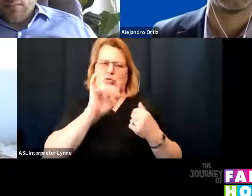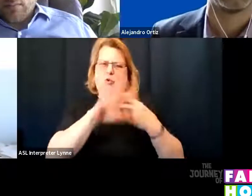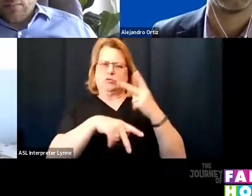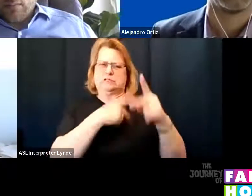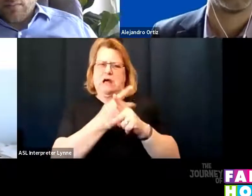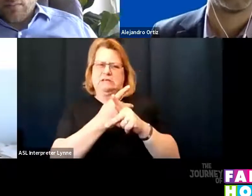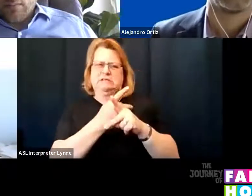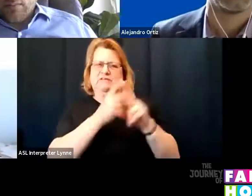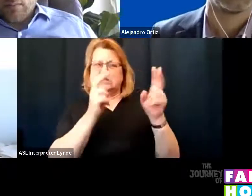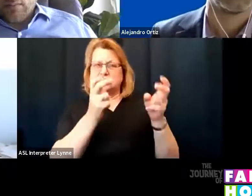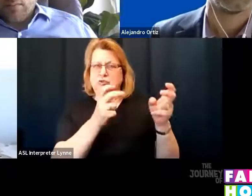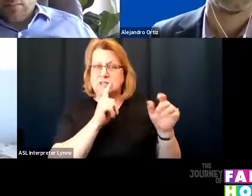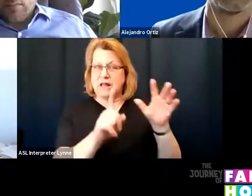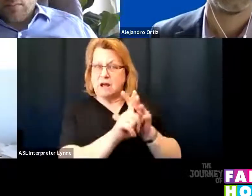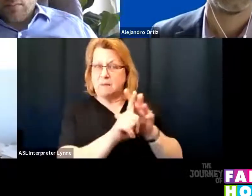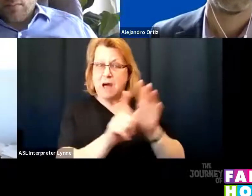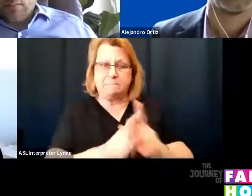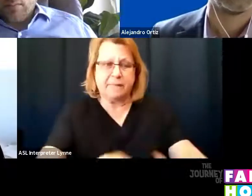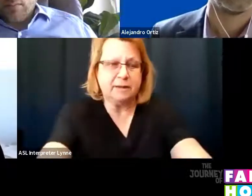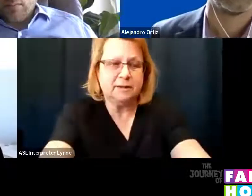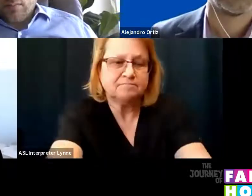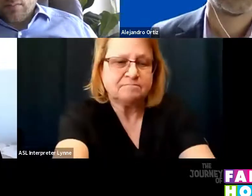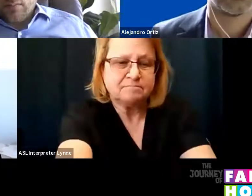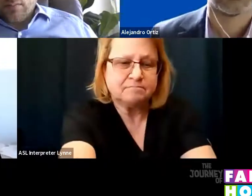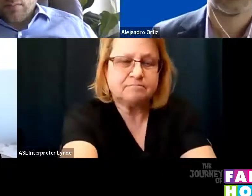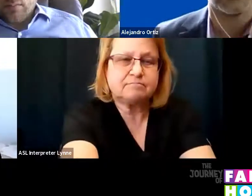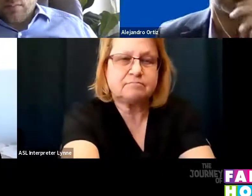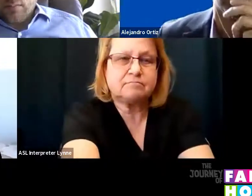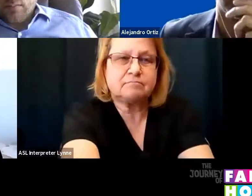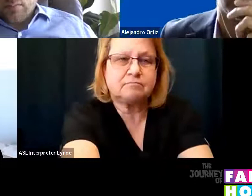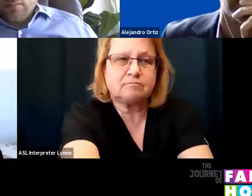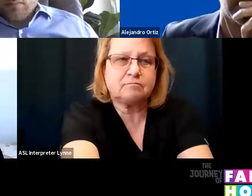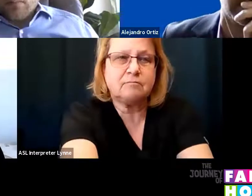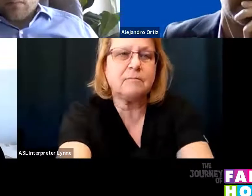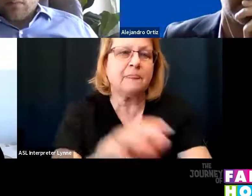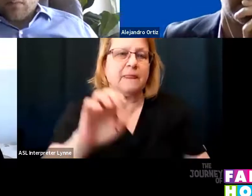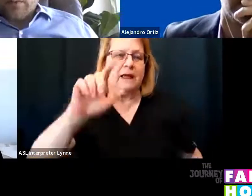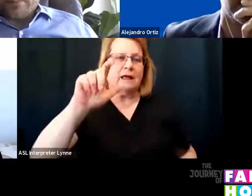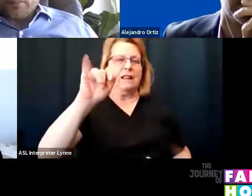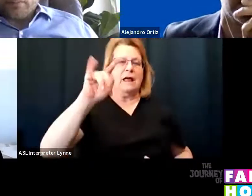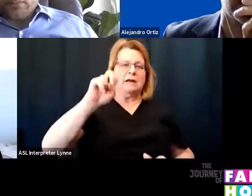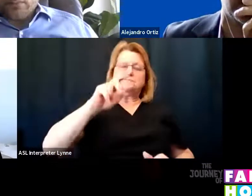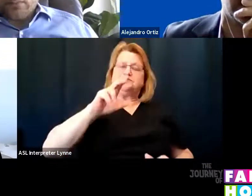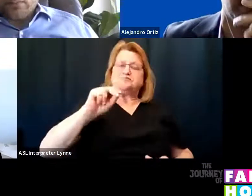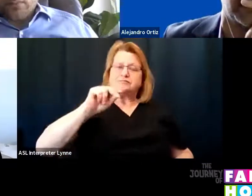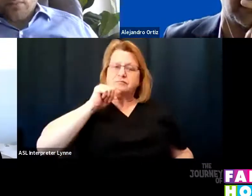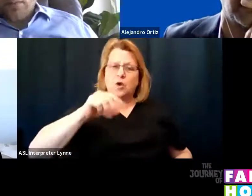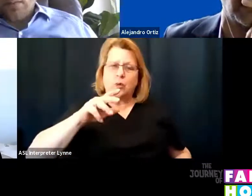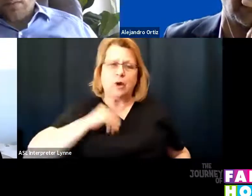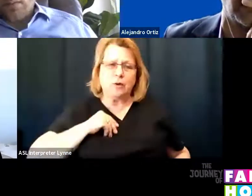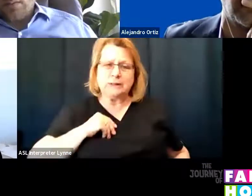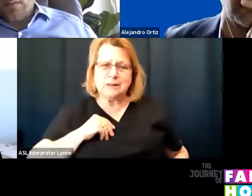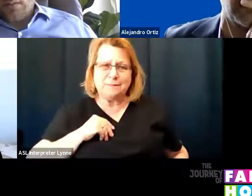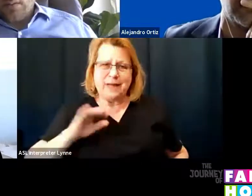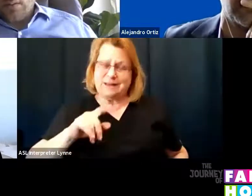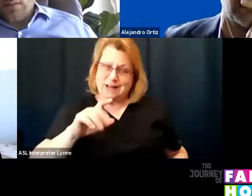of issues that come up in this context? Sure. So no, we don't buy them. And yes,